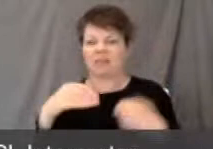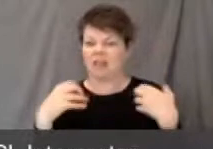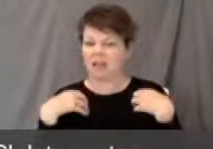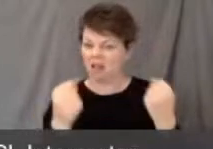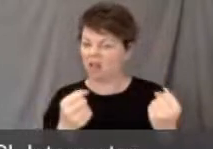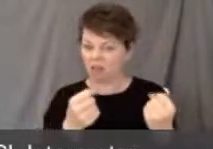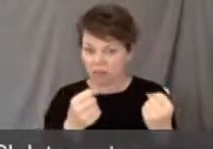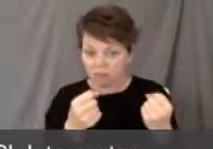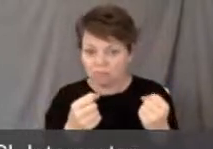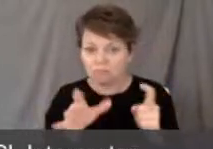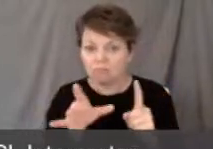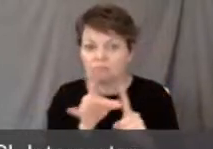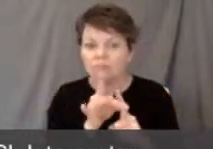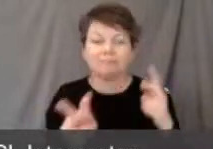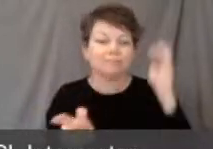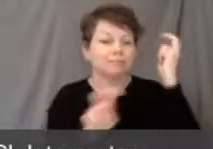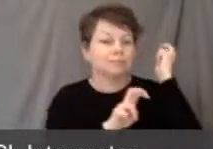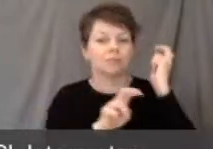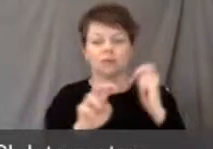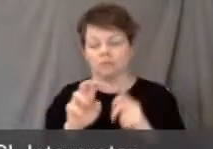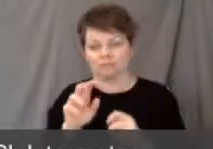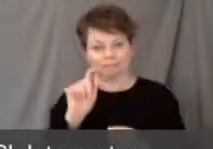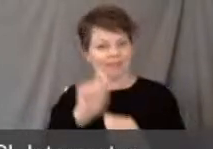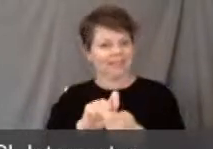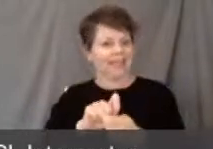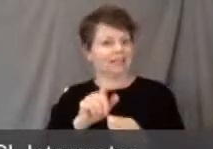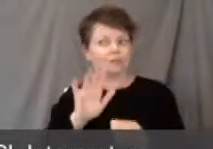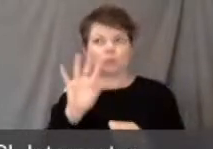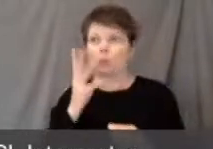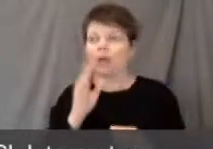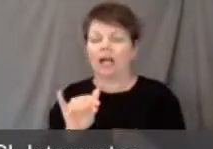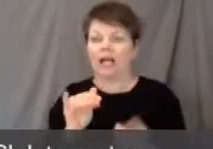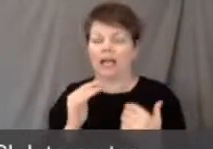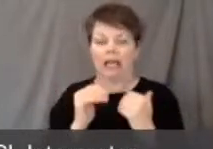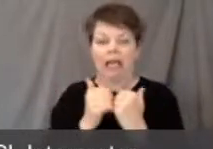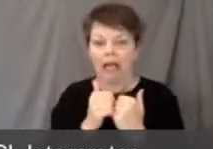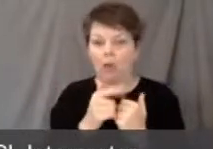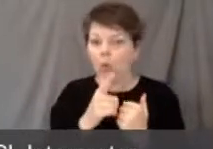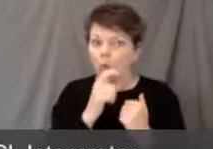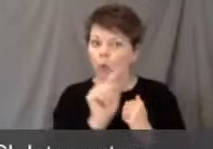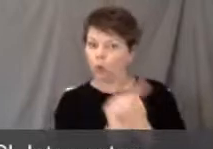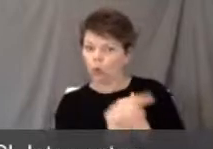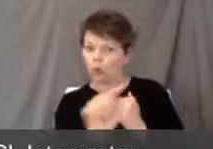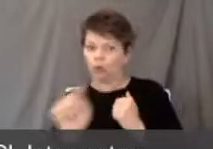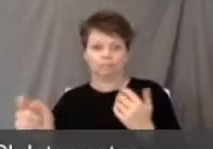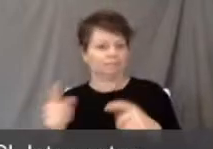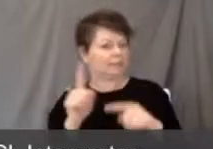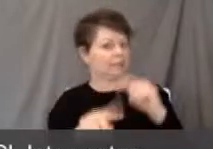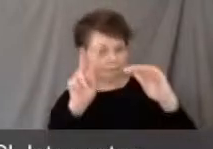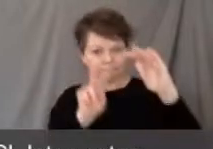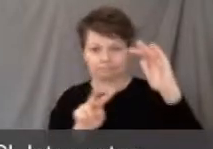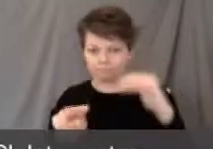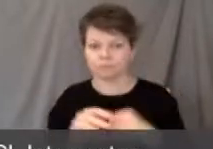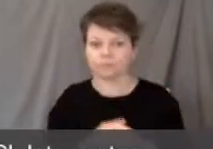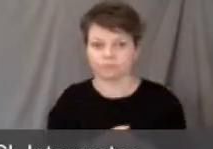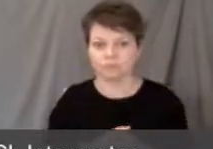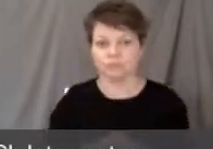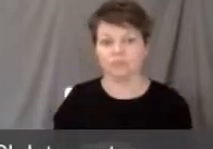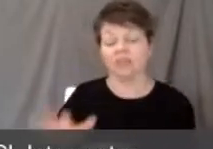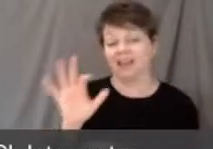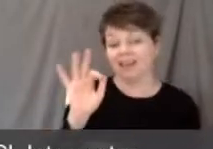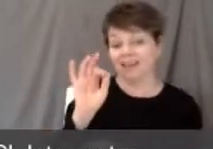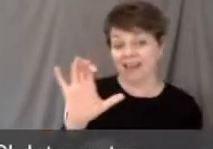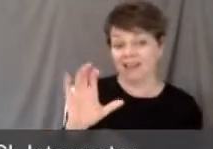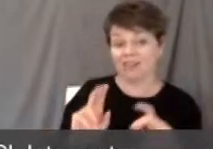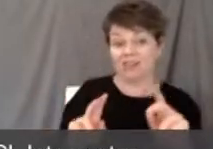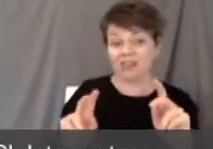still end up in the hospital. And we're not quite sure why and who that will be. There's been nearly 900 deaths in the population